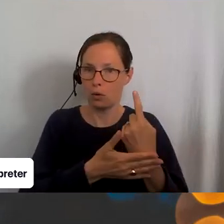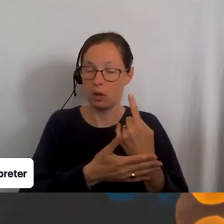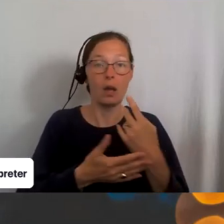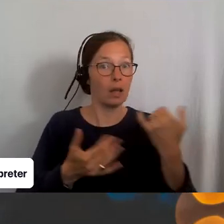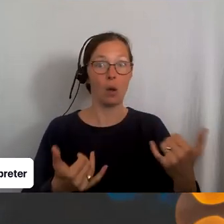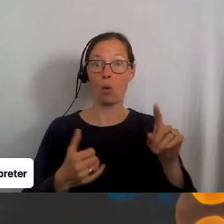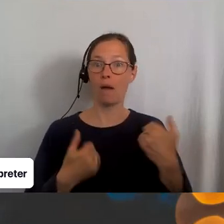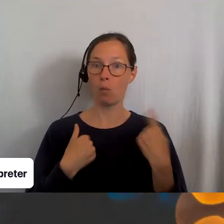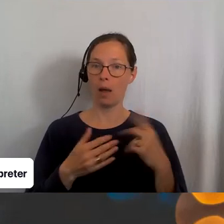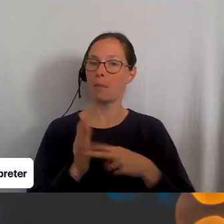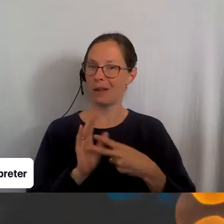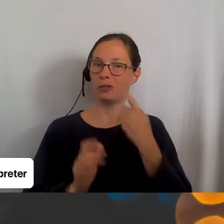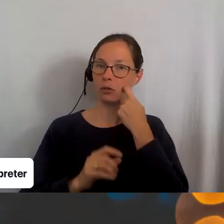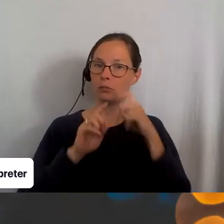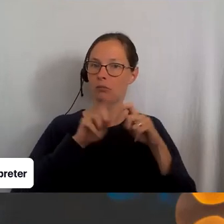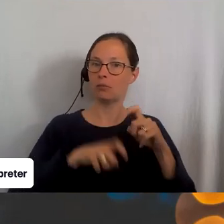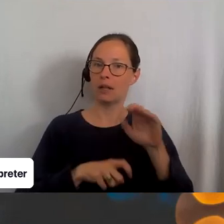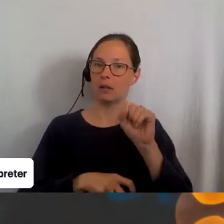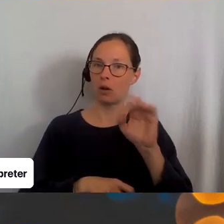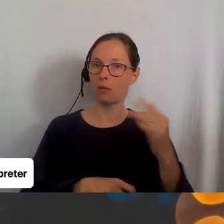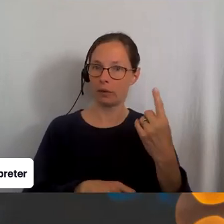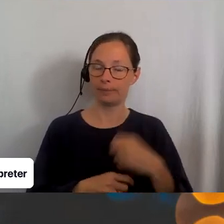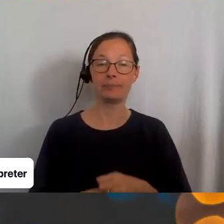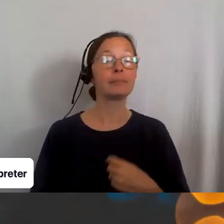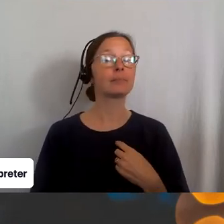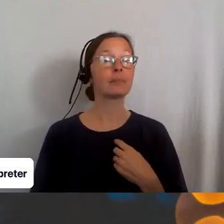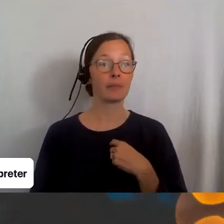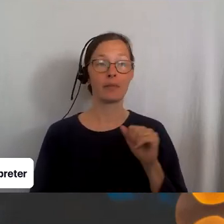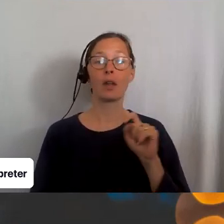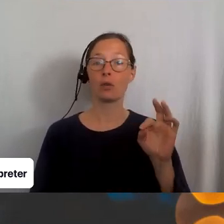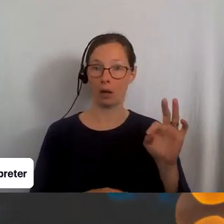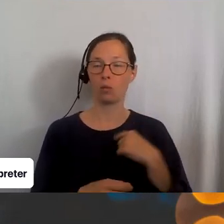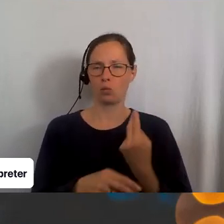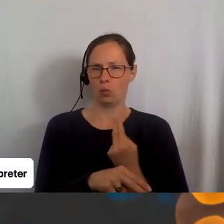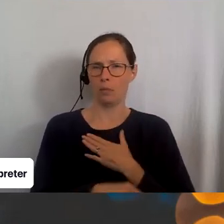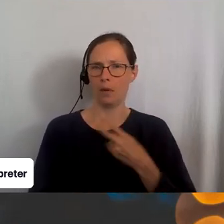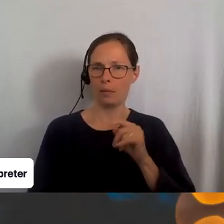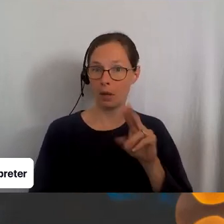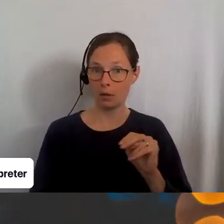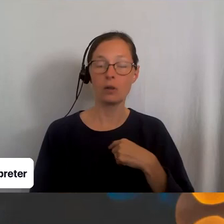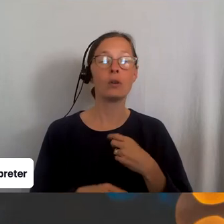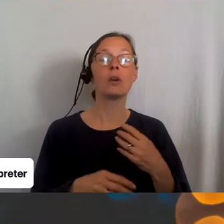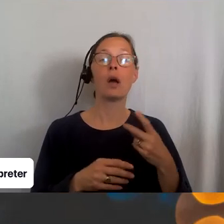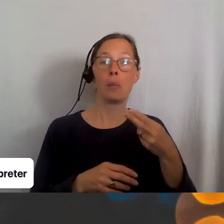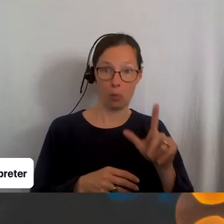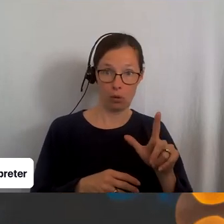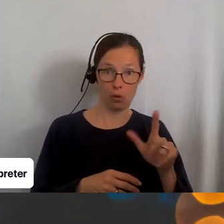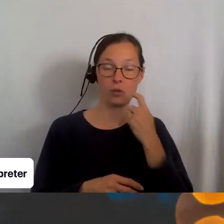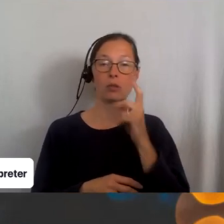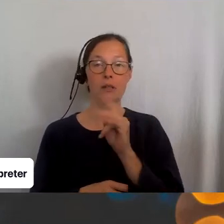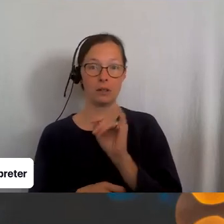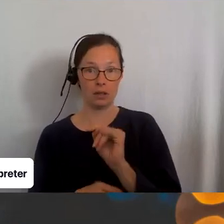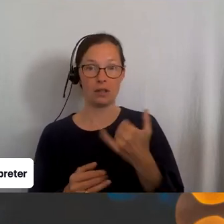first stitch. So we're going to do that again. I cast off in pattern. So I just purled, then knitted. Now this next stitch will be a